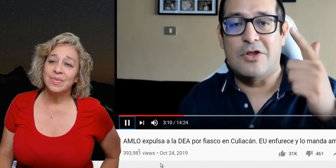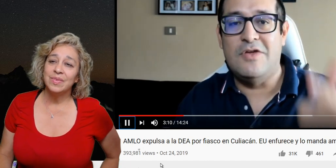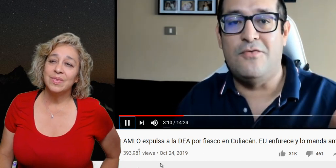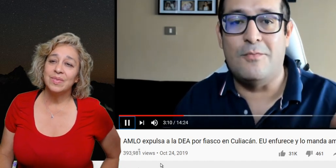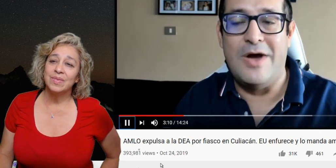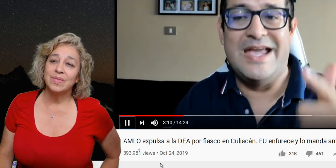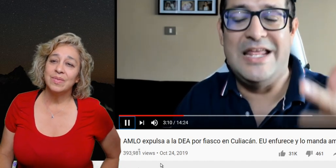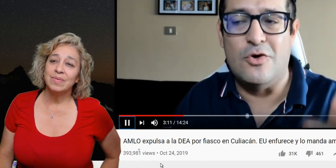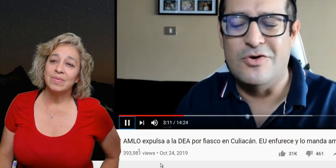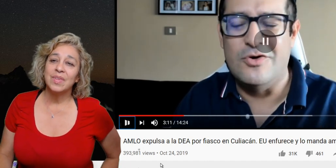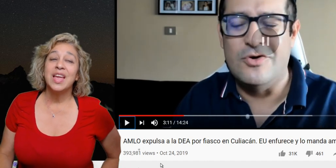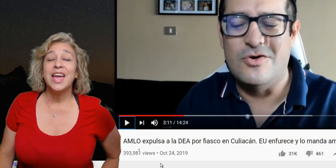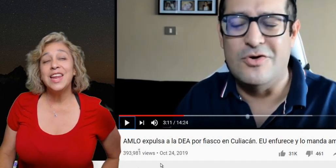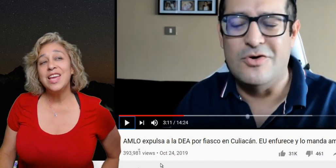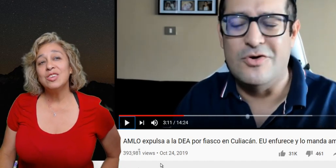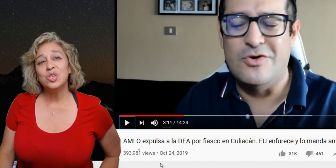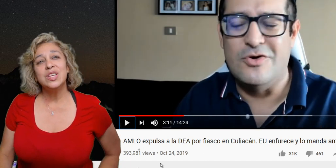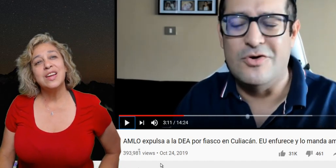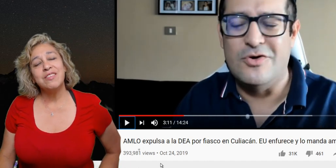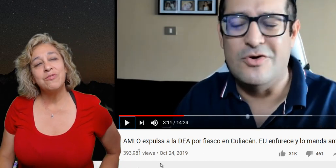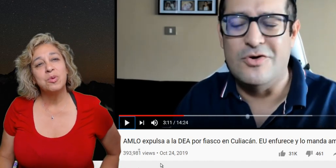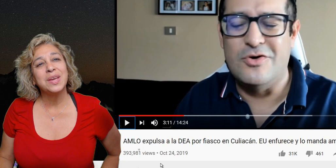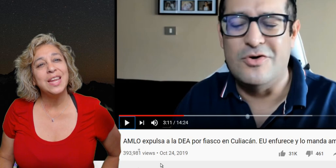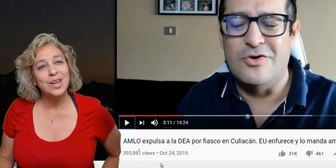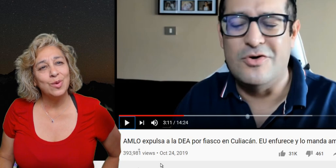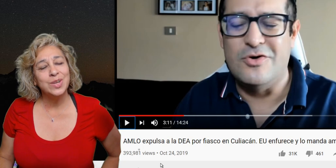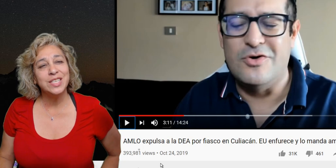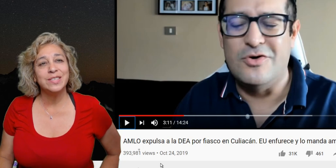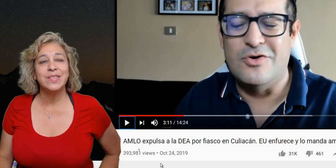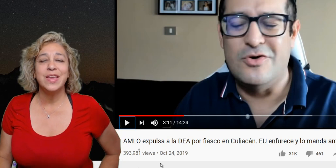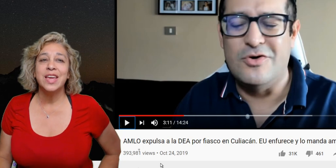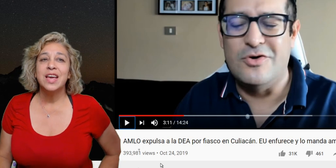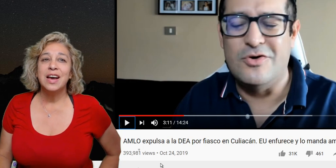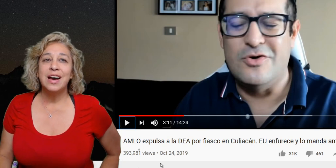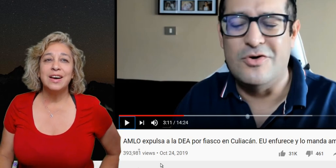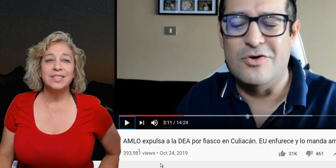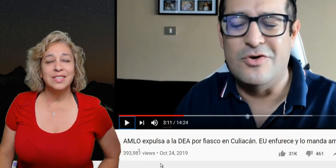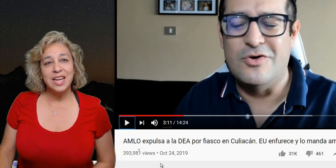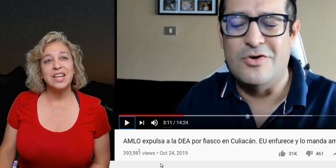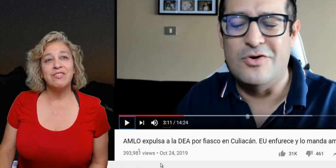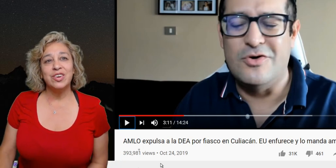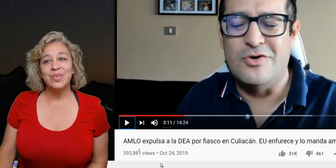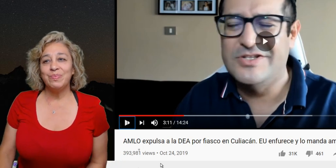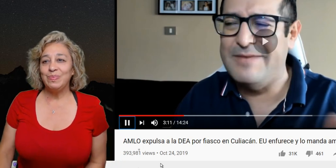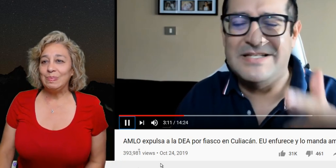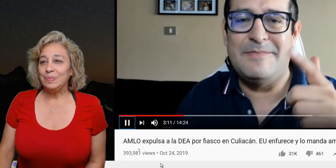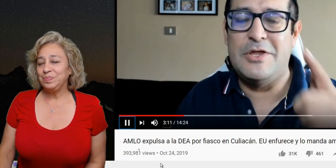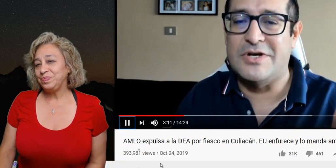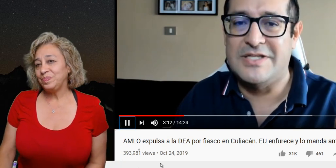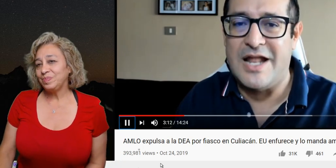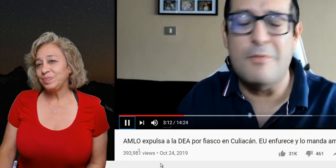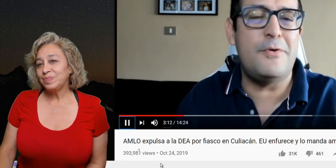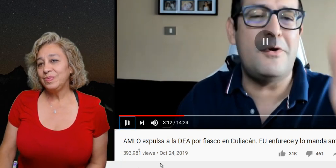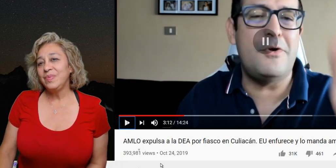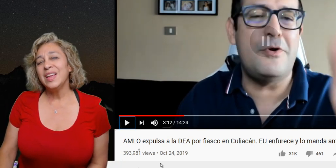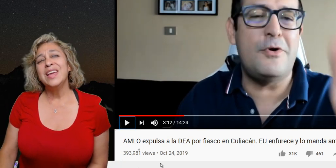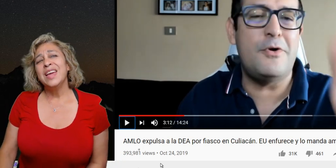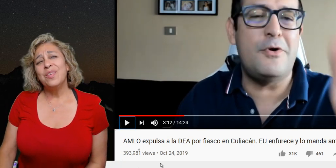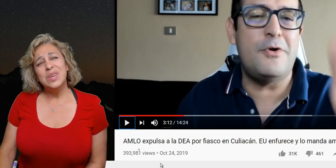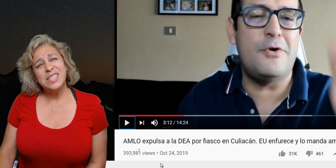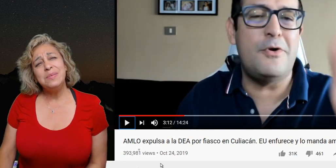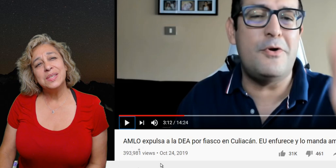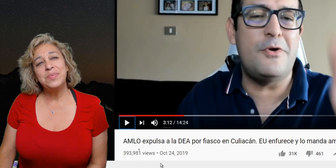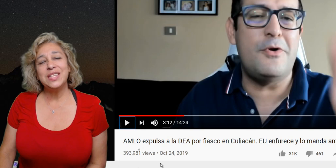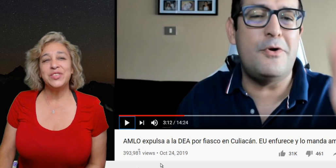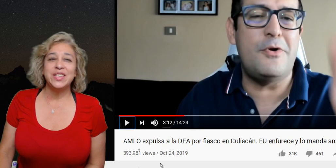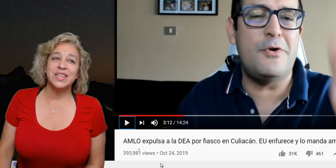dicen que no le informó a Quirino, ¿sí? And he also did not inform Quirino, which is the state governor. Pues medio extraño, pero bueno.